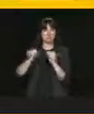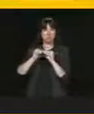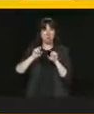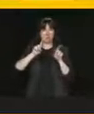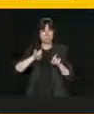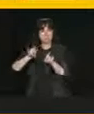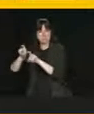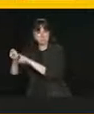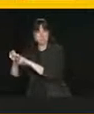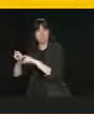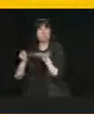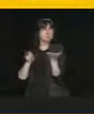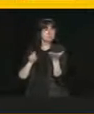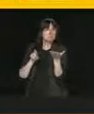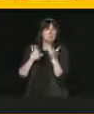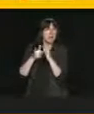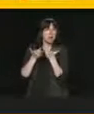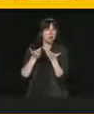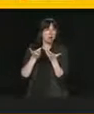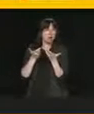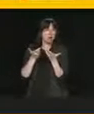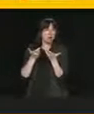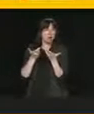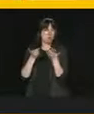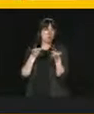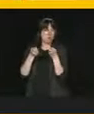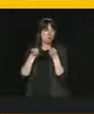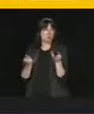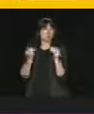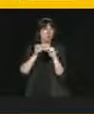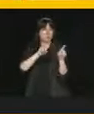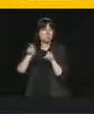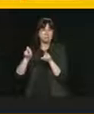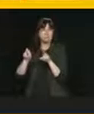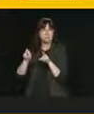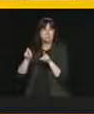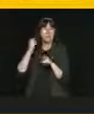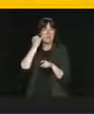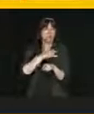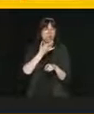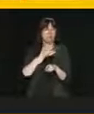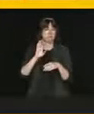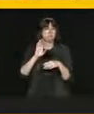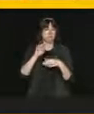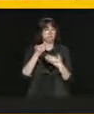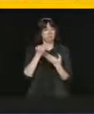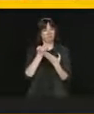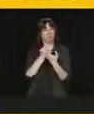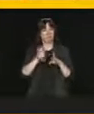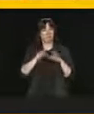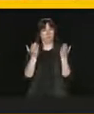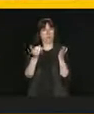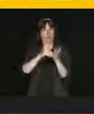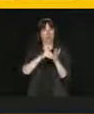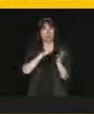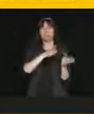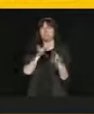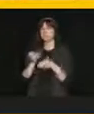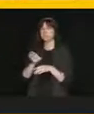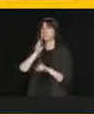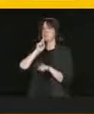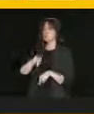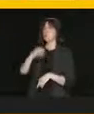those concerns as provinces reopen? We know we need to do much more testing. We know that testing is an